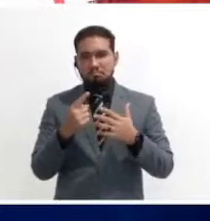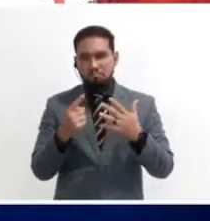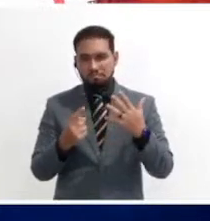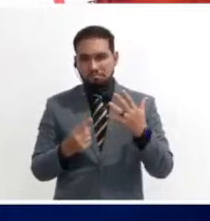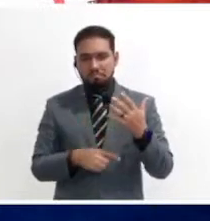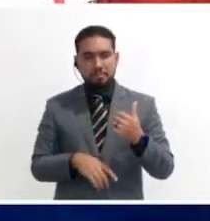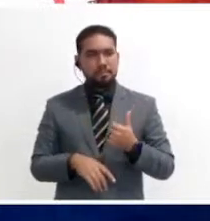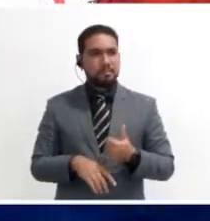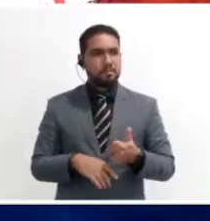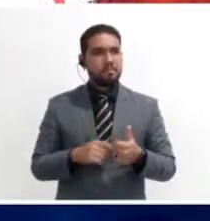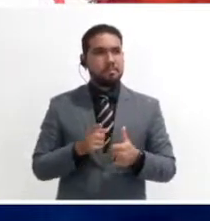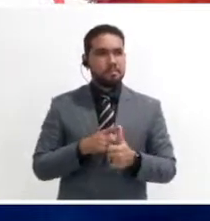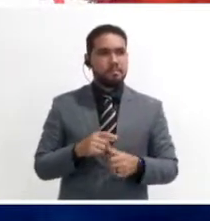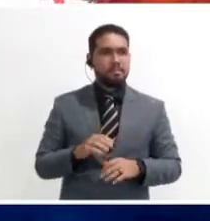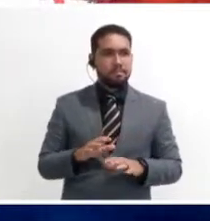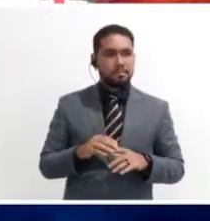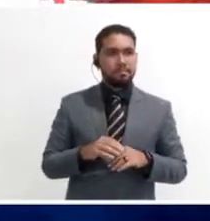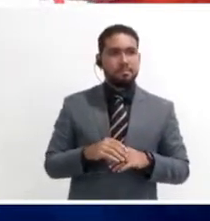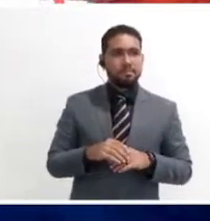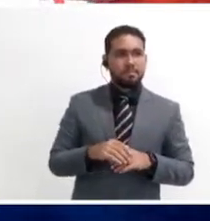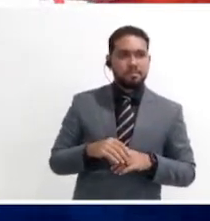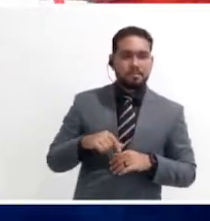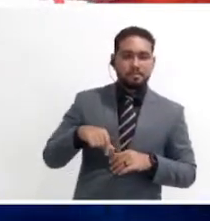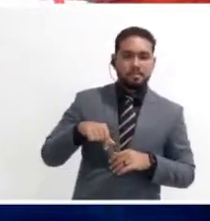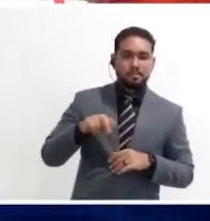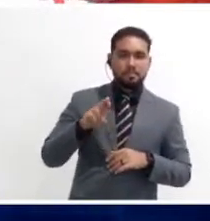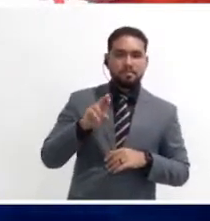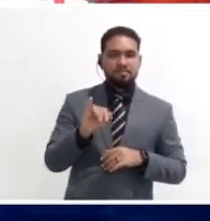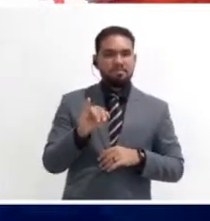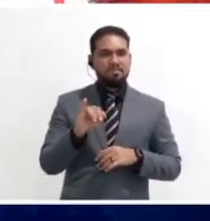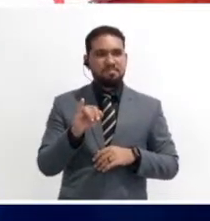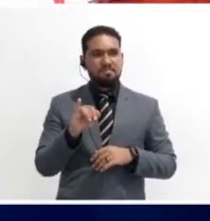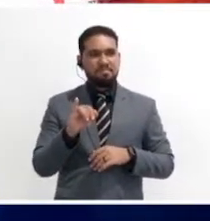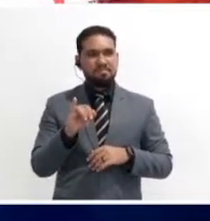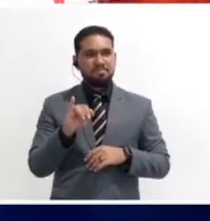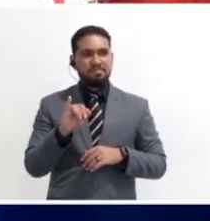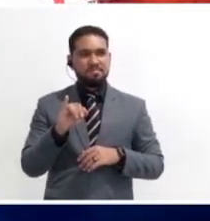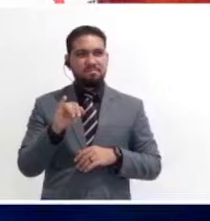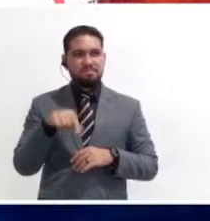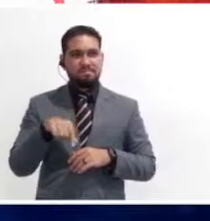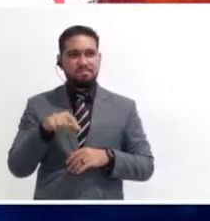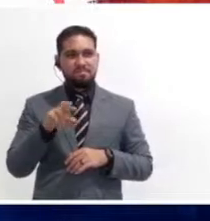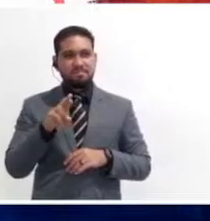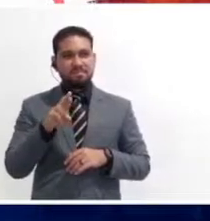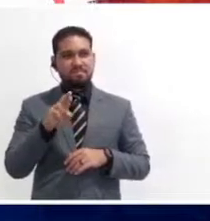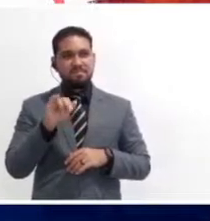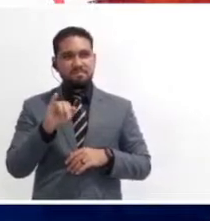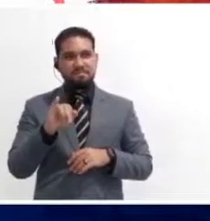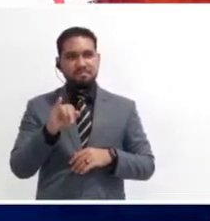So I introduced this before. This is the quad flat no lead package.